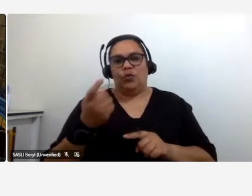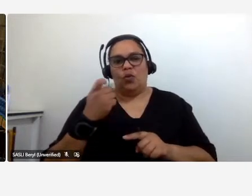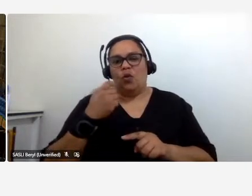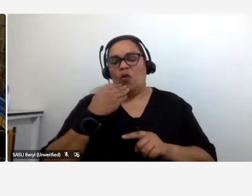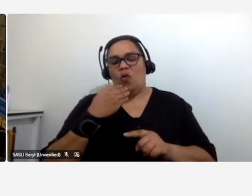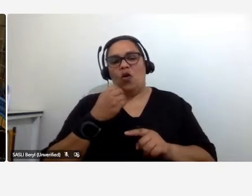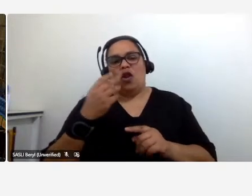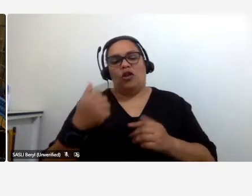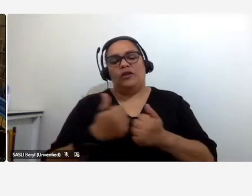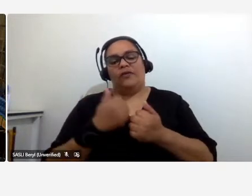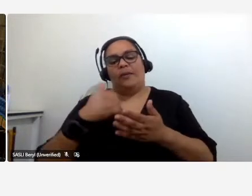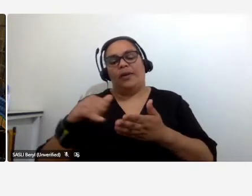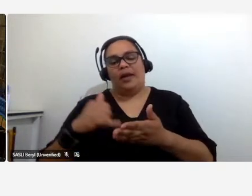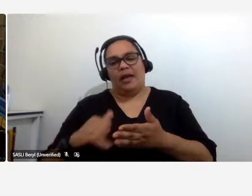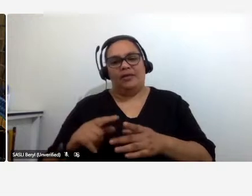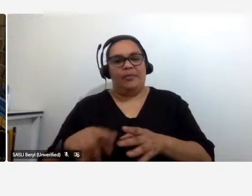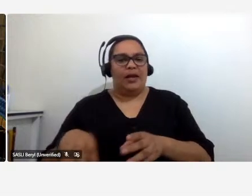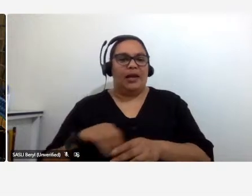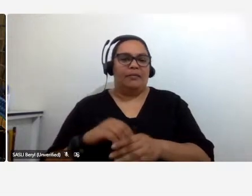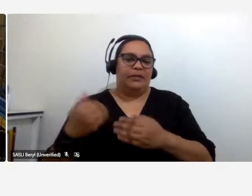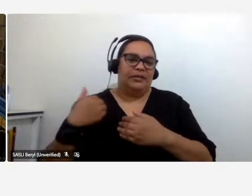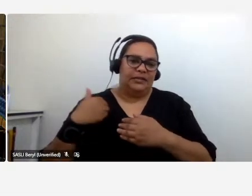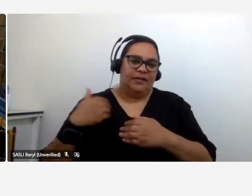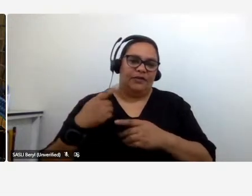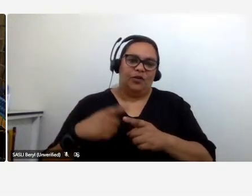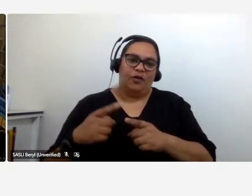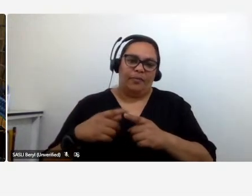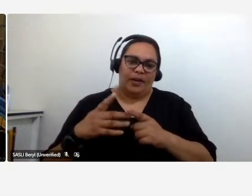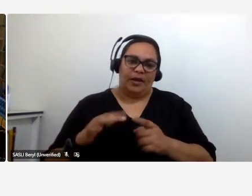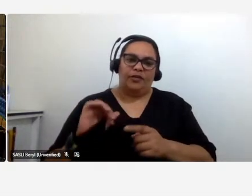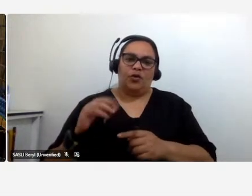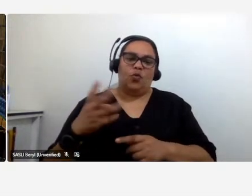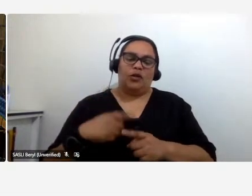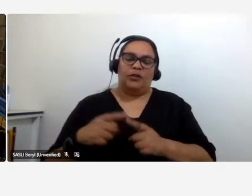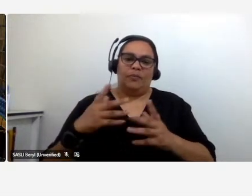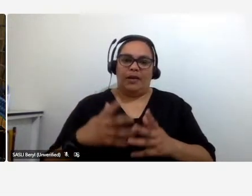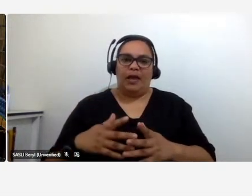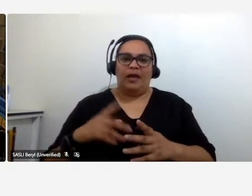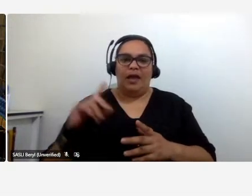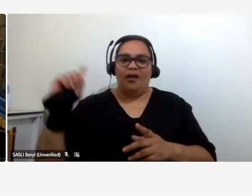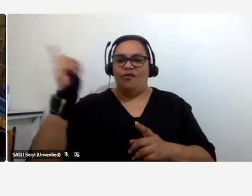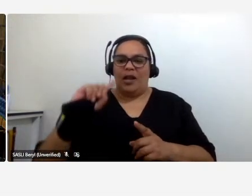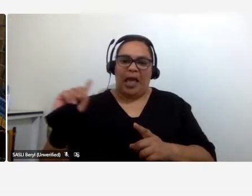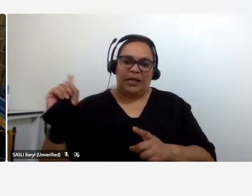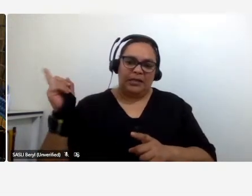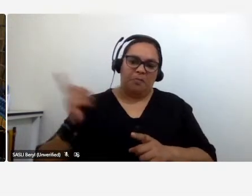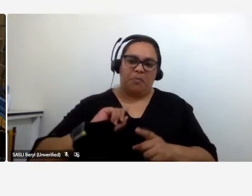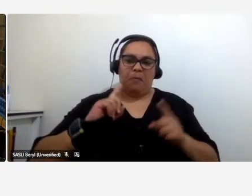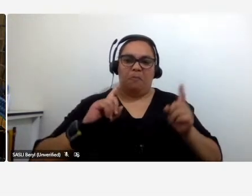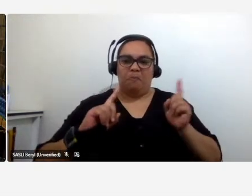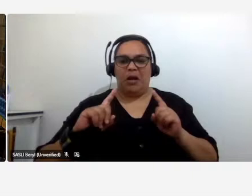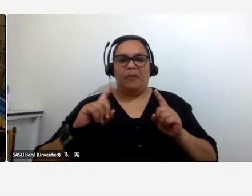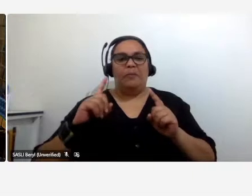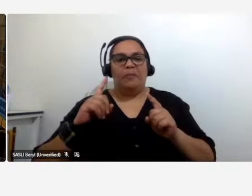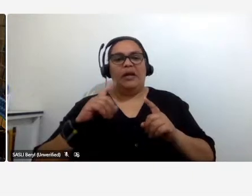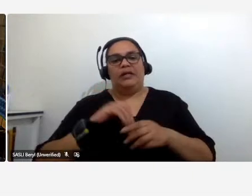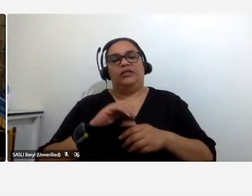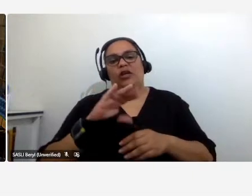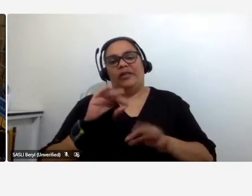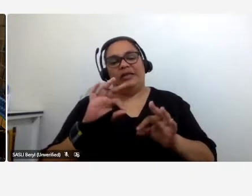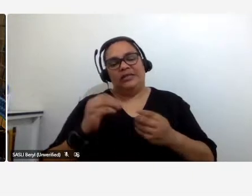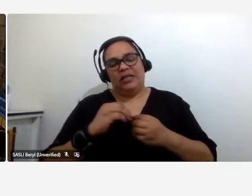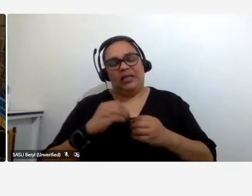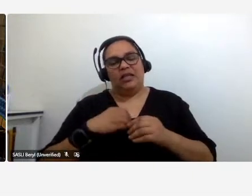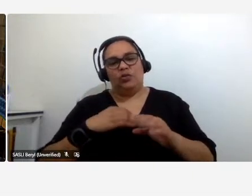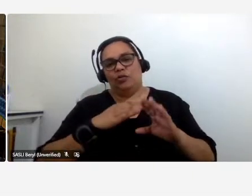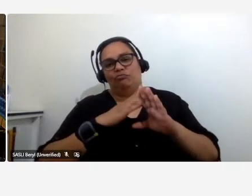of games off. But in the safety of the players, there has been players struck by lightning in South Africa as well. So these are the type of things that we